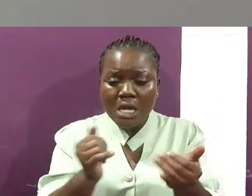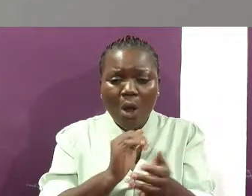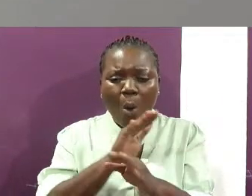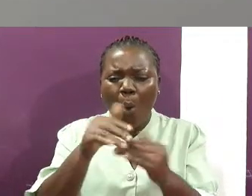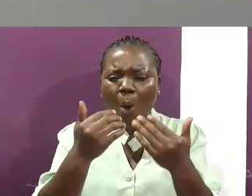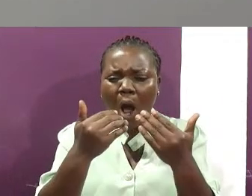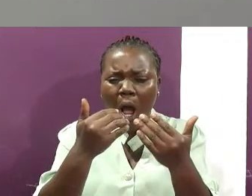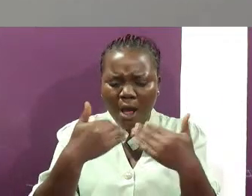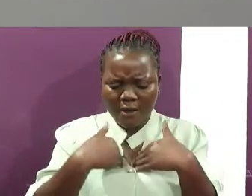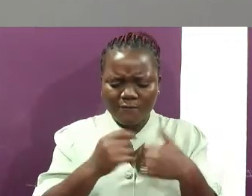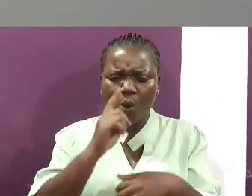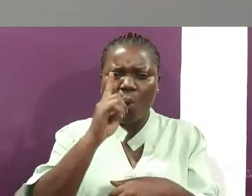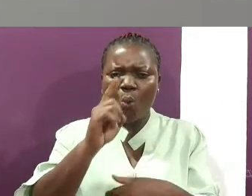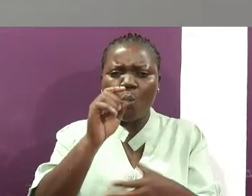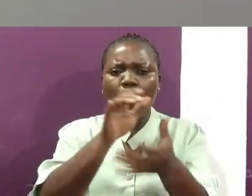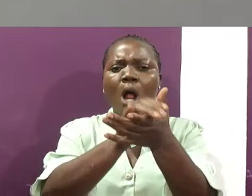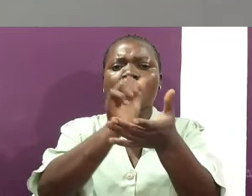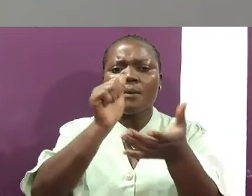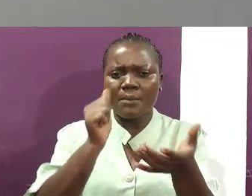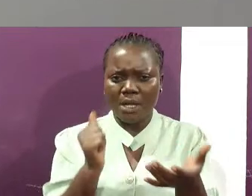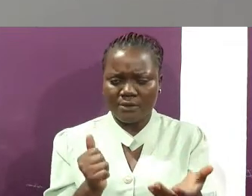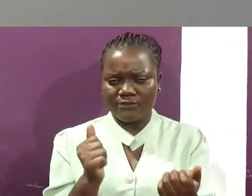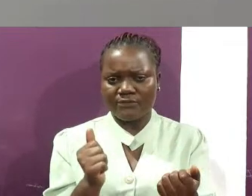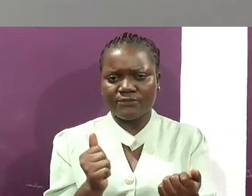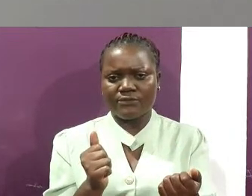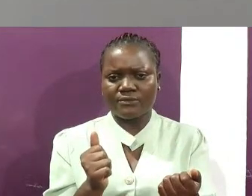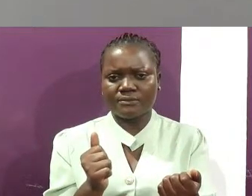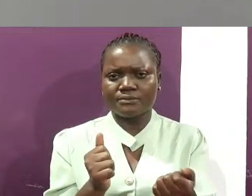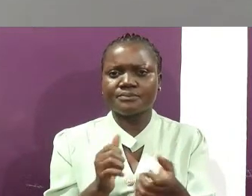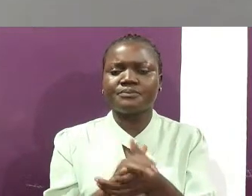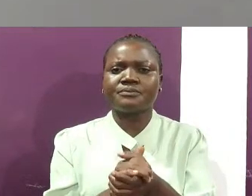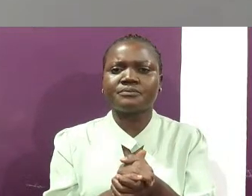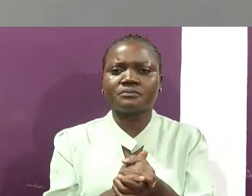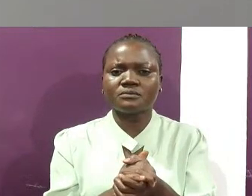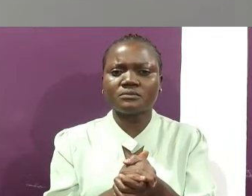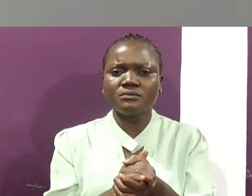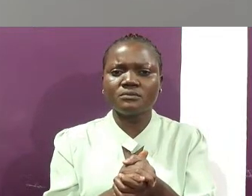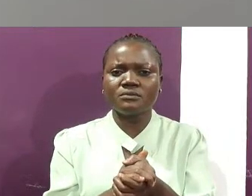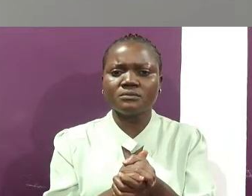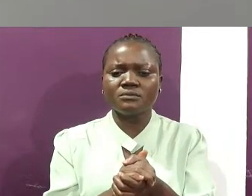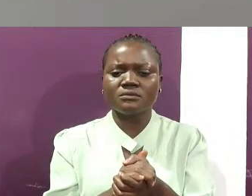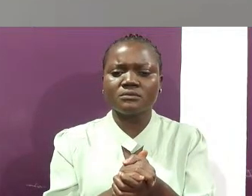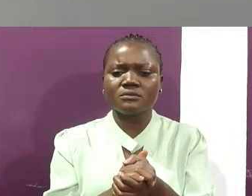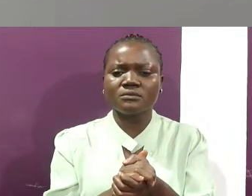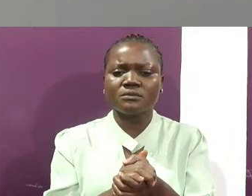And sold their possessions and goods and divided them among all as anyone had